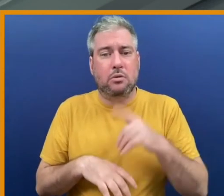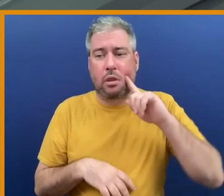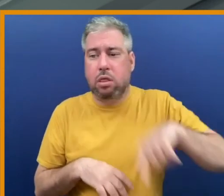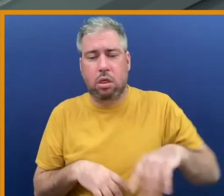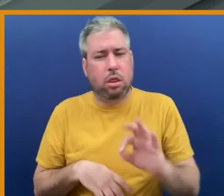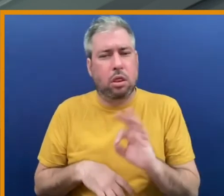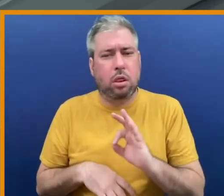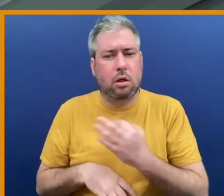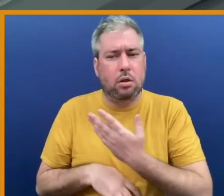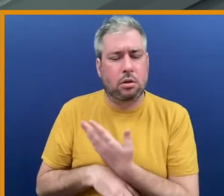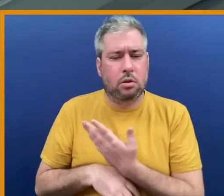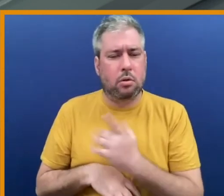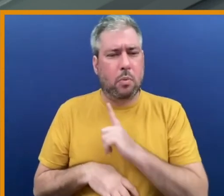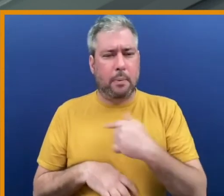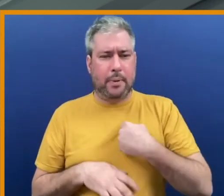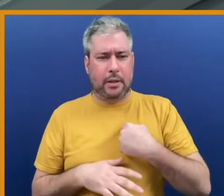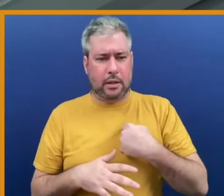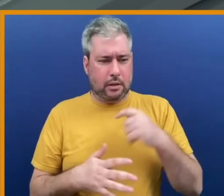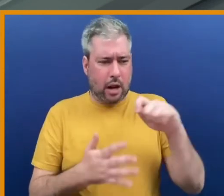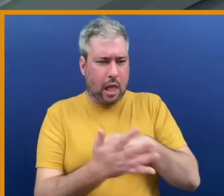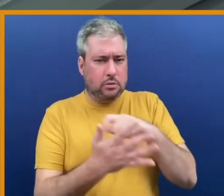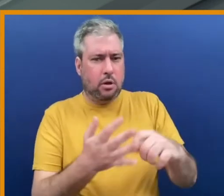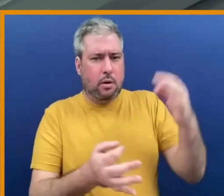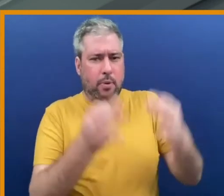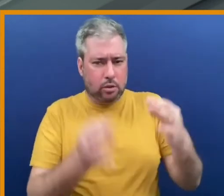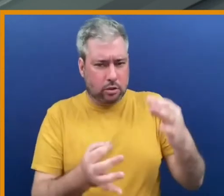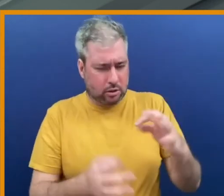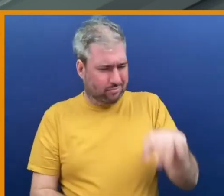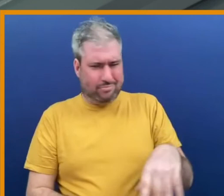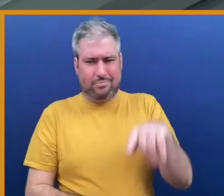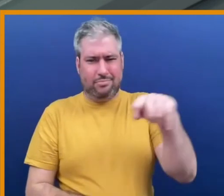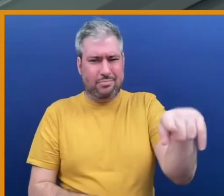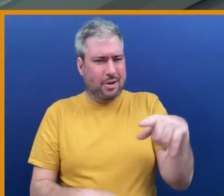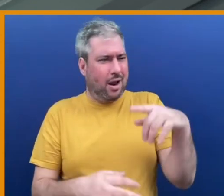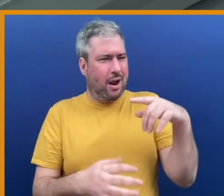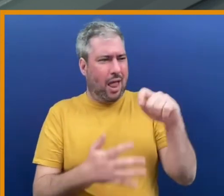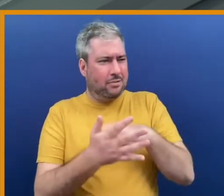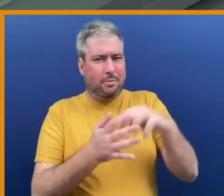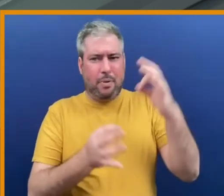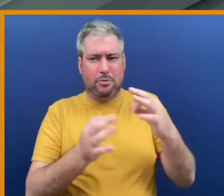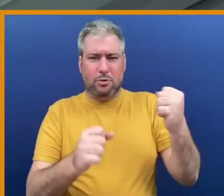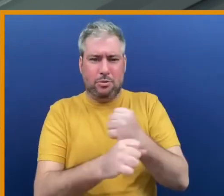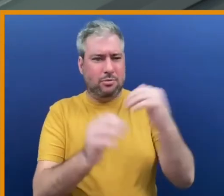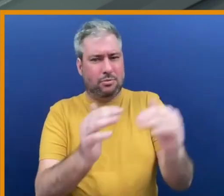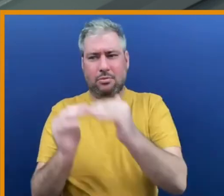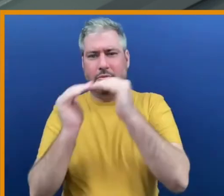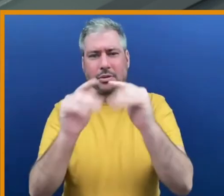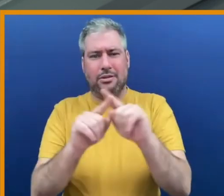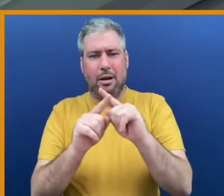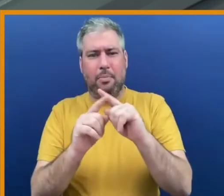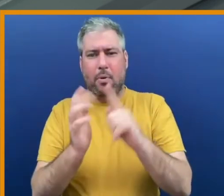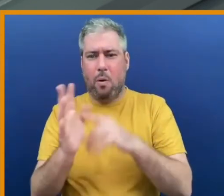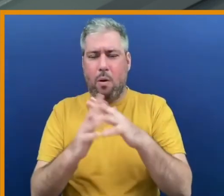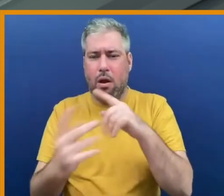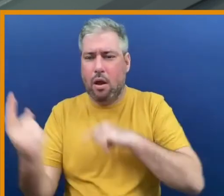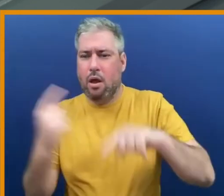standards as those of us who work in other professions? So we're in support of this amendment. I really urge conference to vote in favour of both the motion